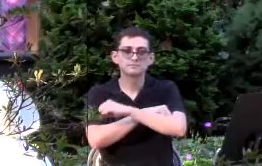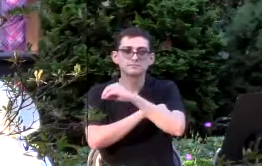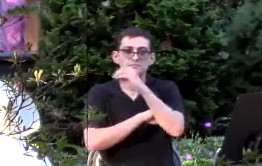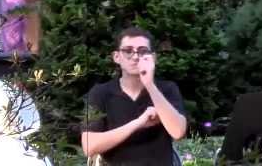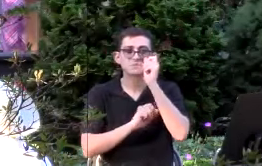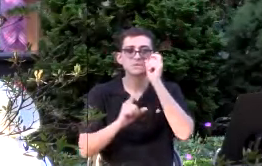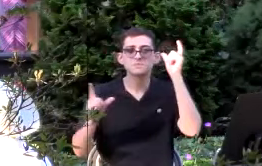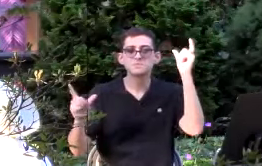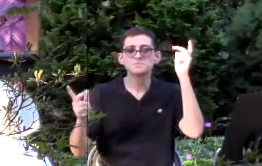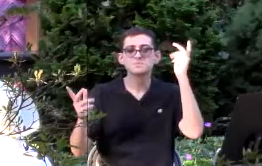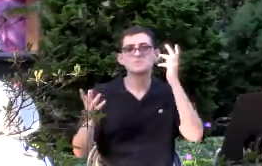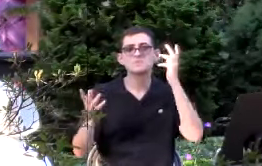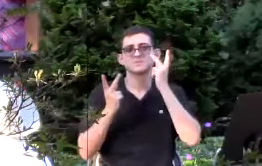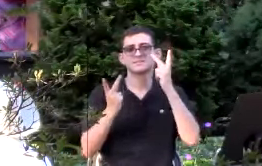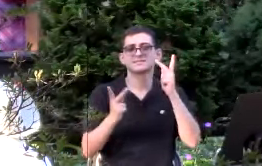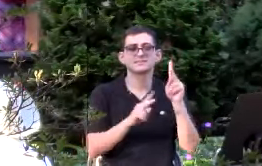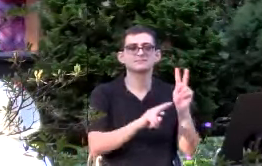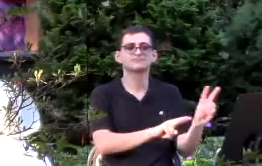shomreinu